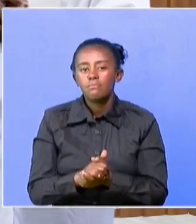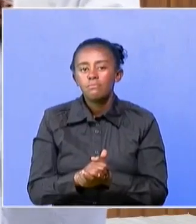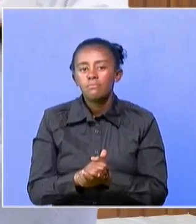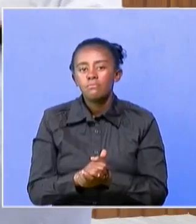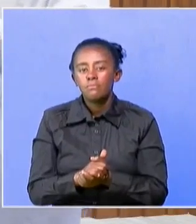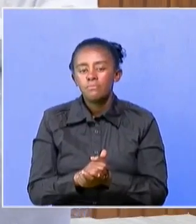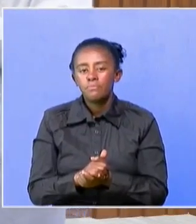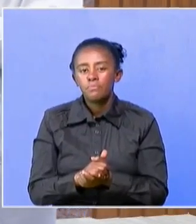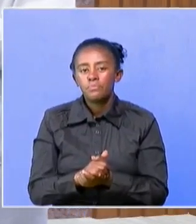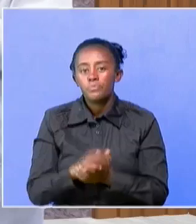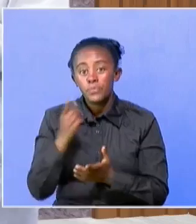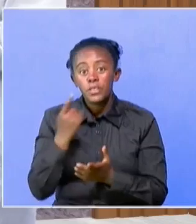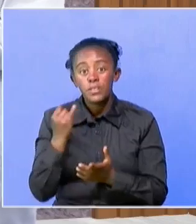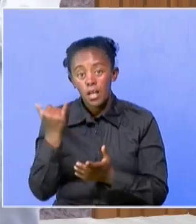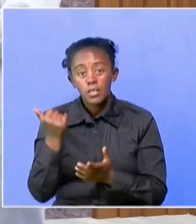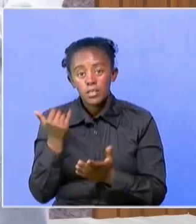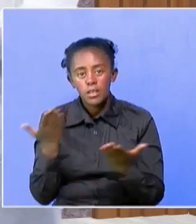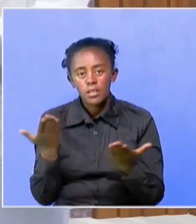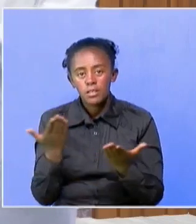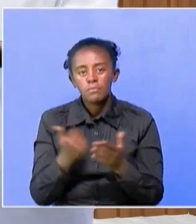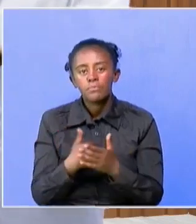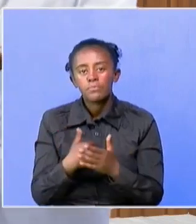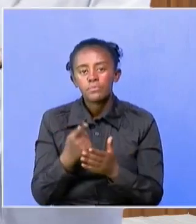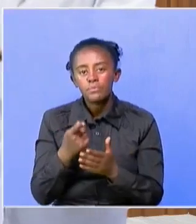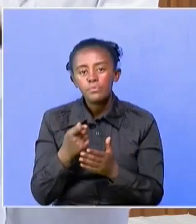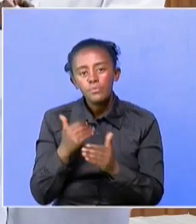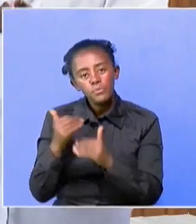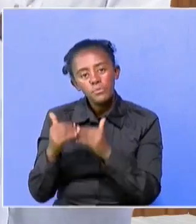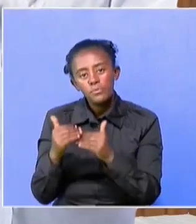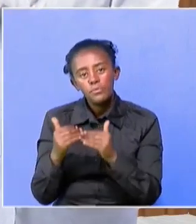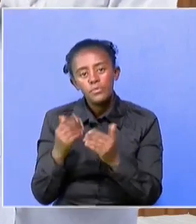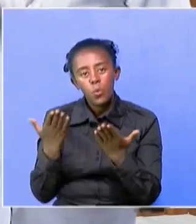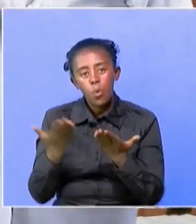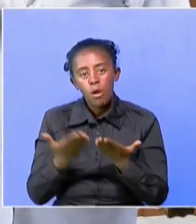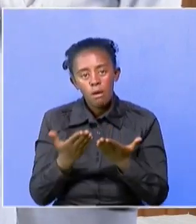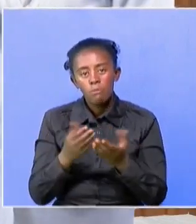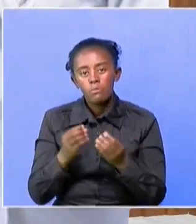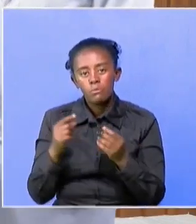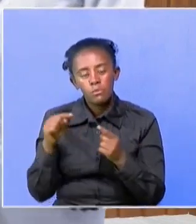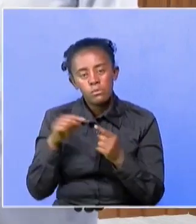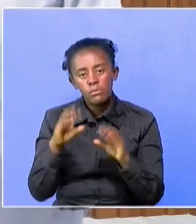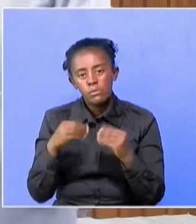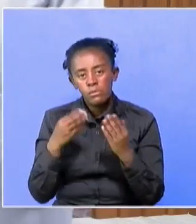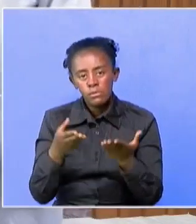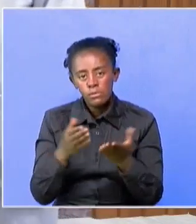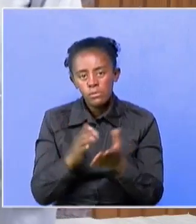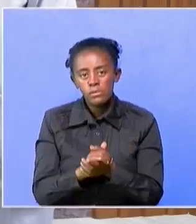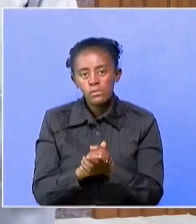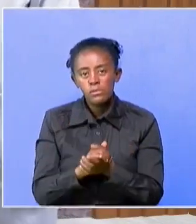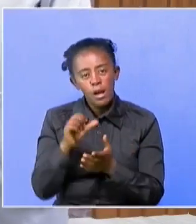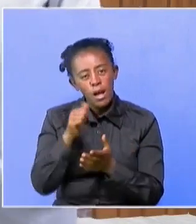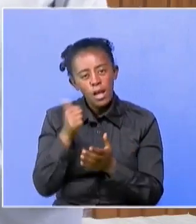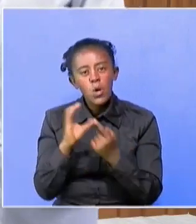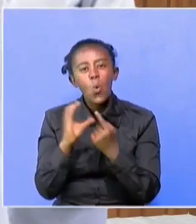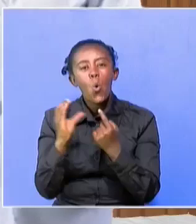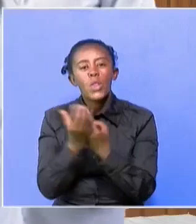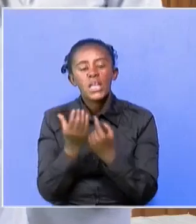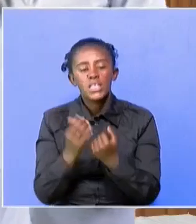There's another thing, it's okay? Besides this, you are welcome to give another context too.